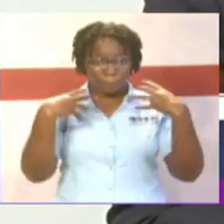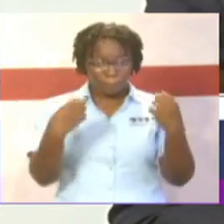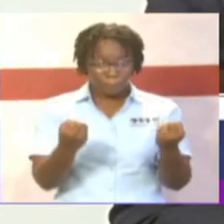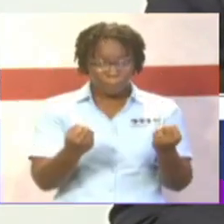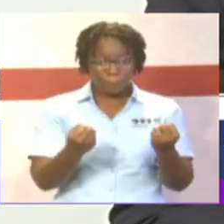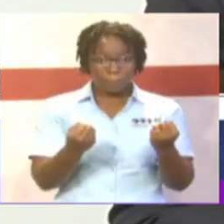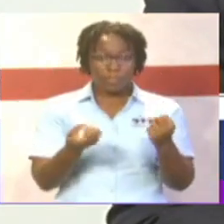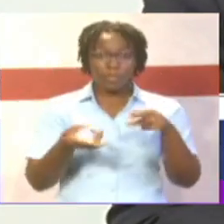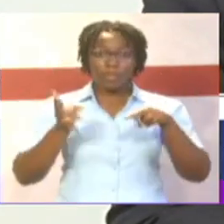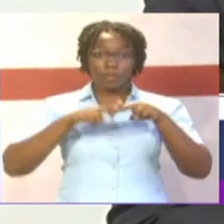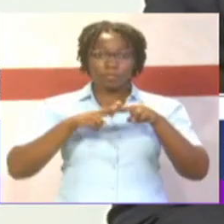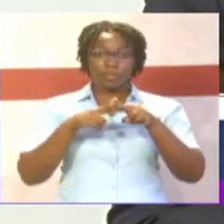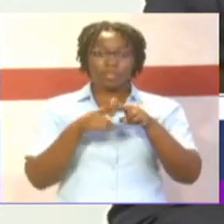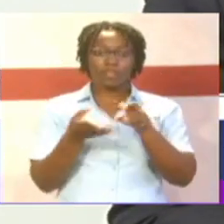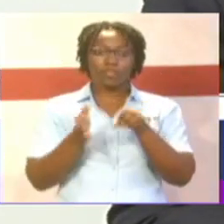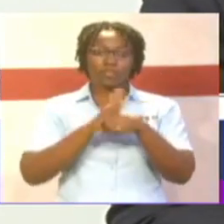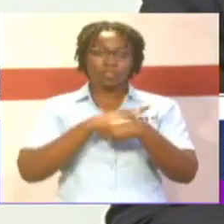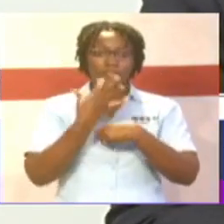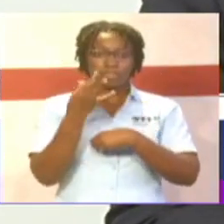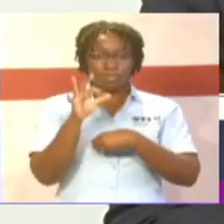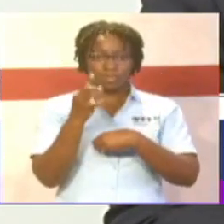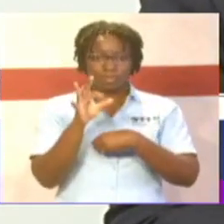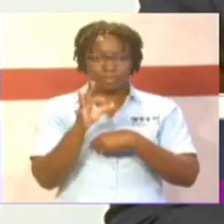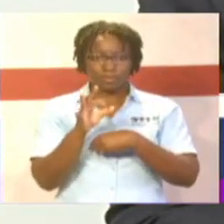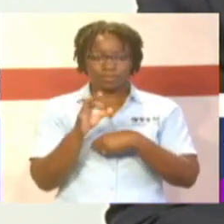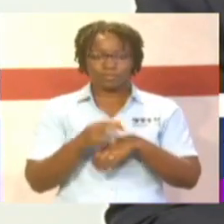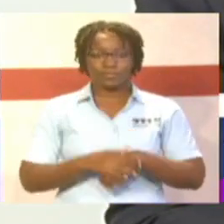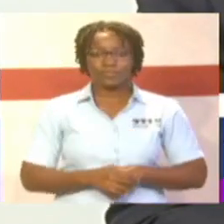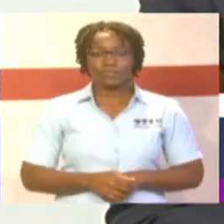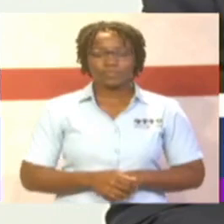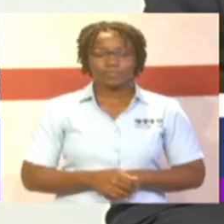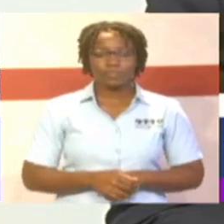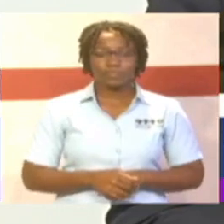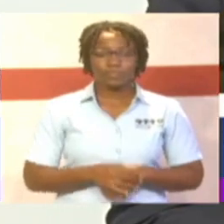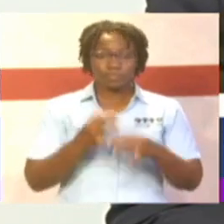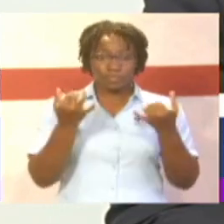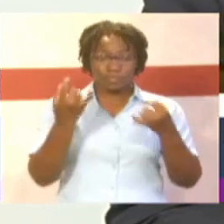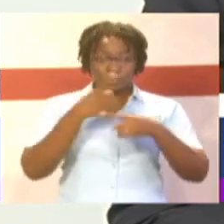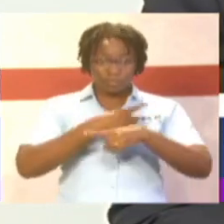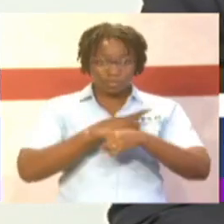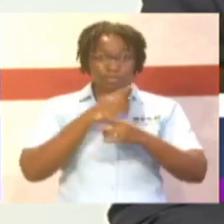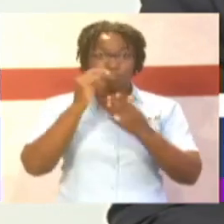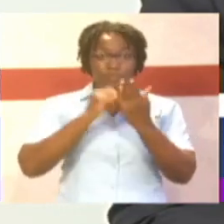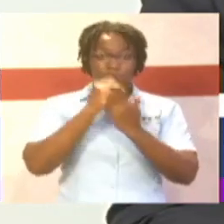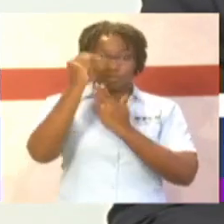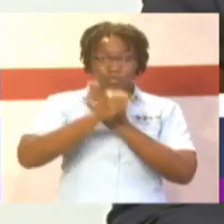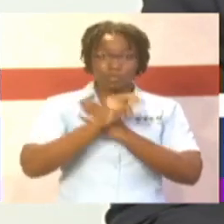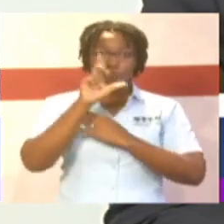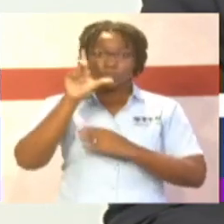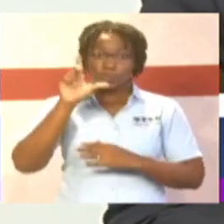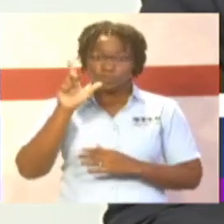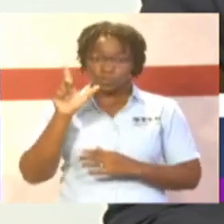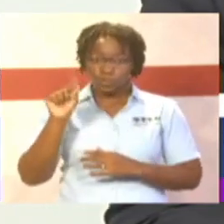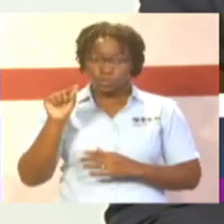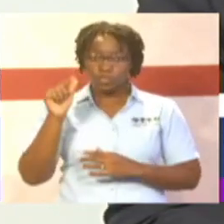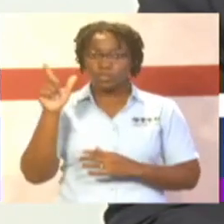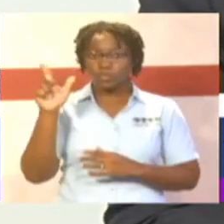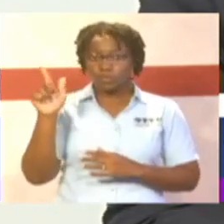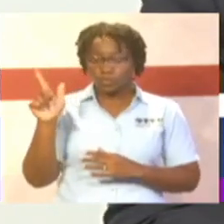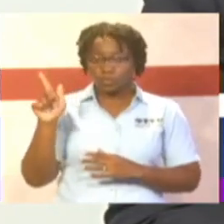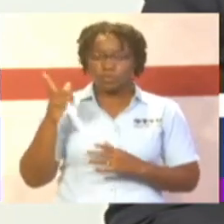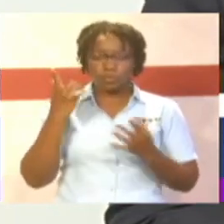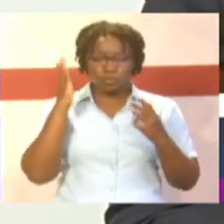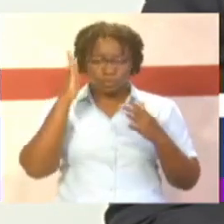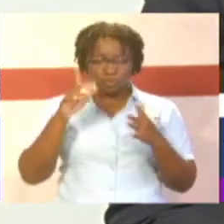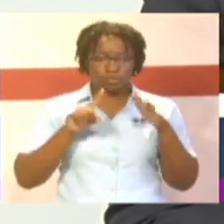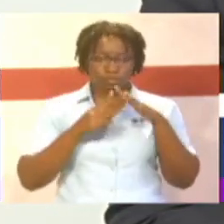national COVID 19 response. And today, 1st November 2021, we will be starting the